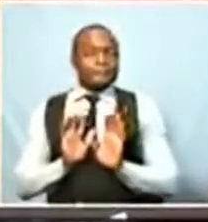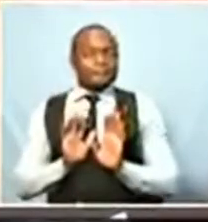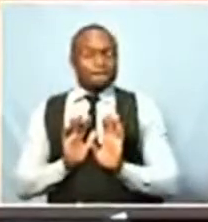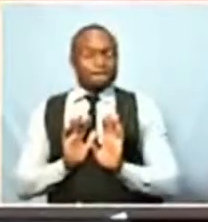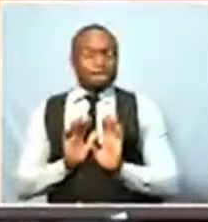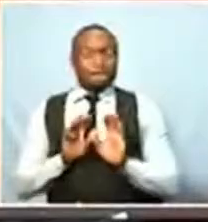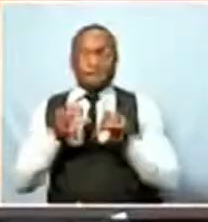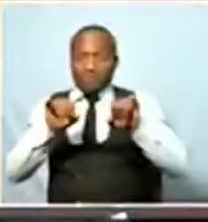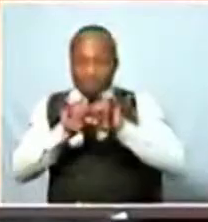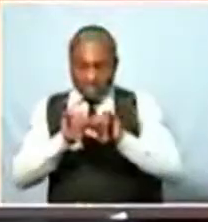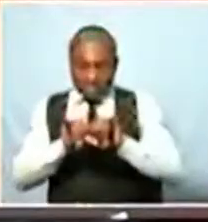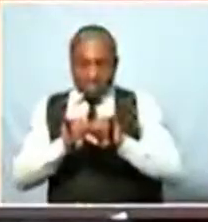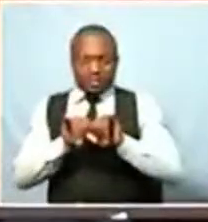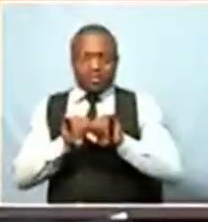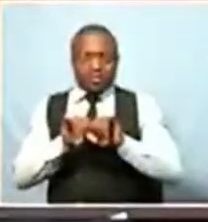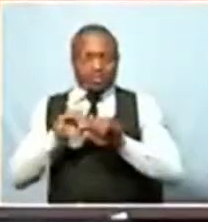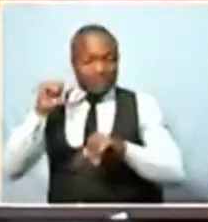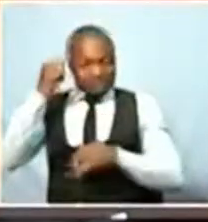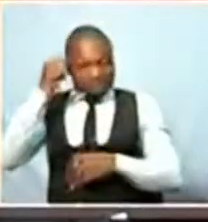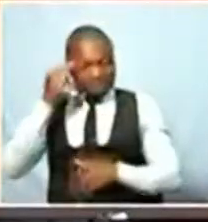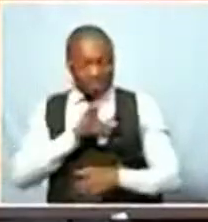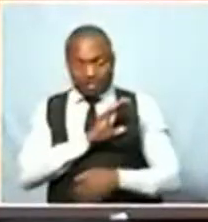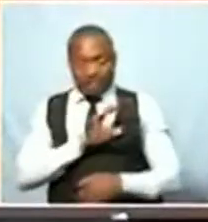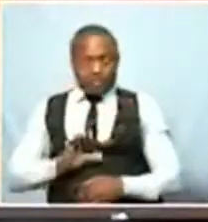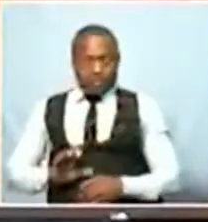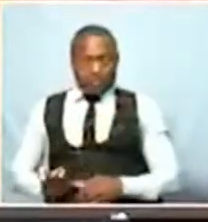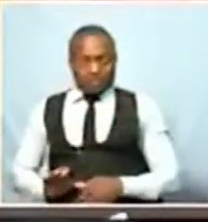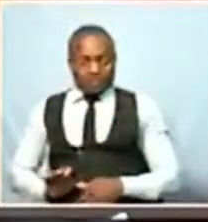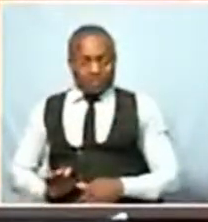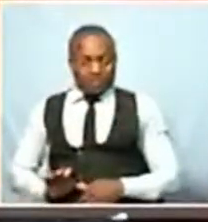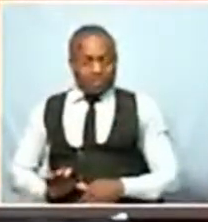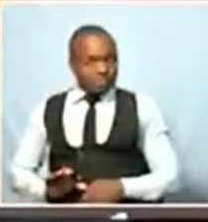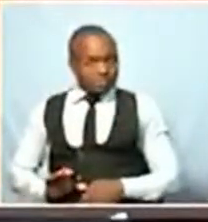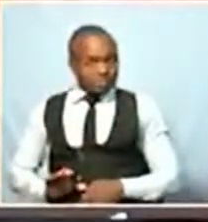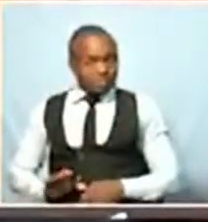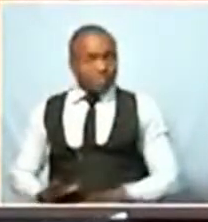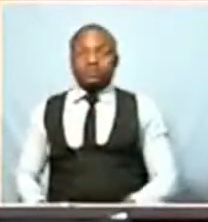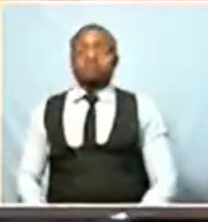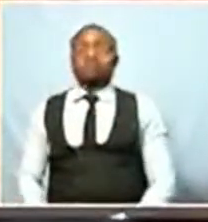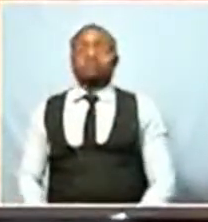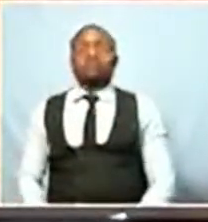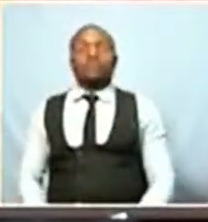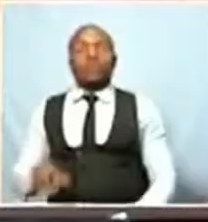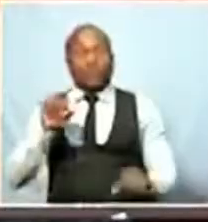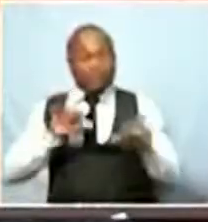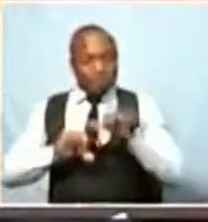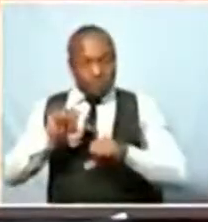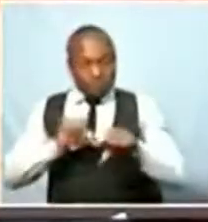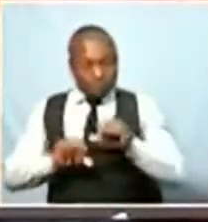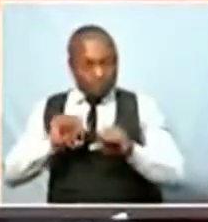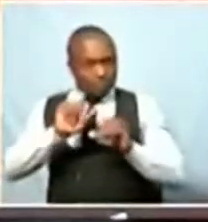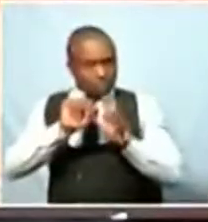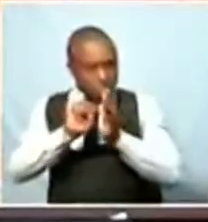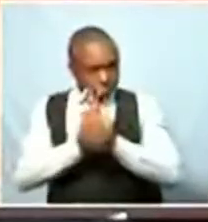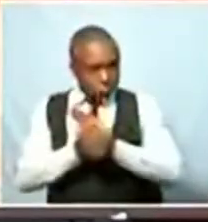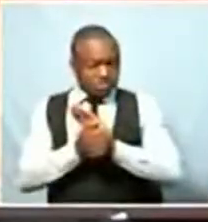The importance of the State Audit Commission and the Audit Act, Public Audit Act,